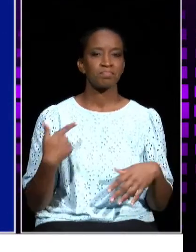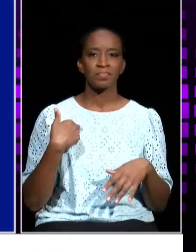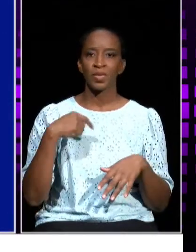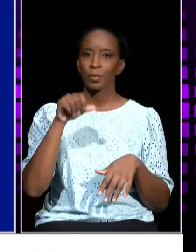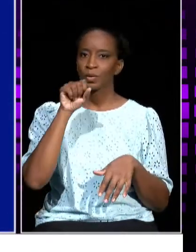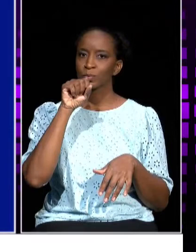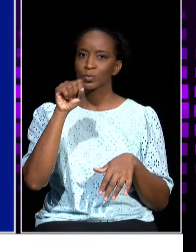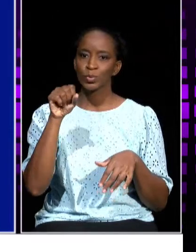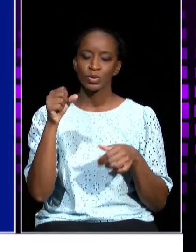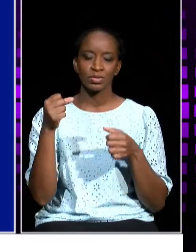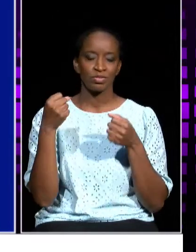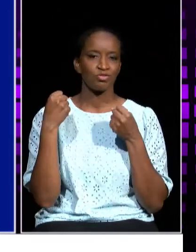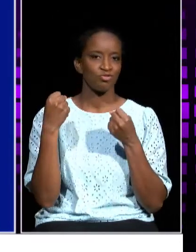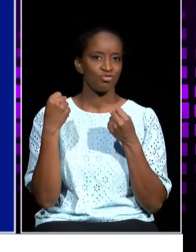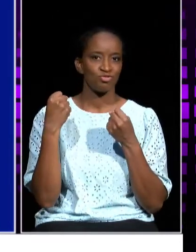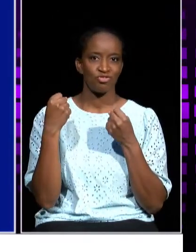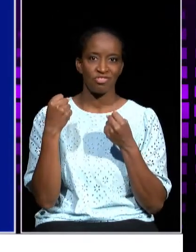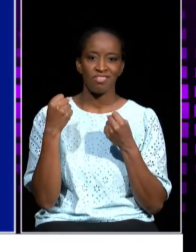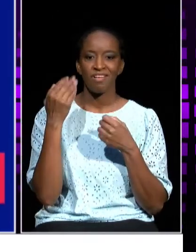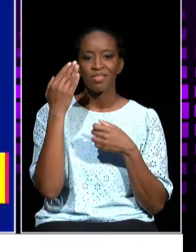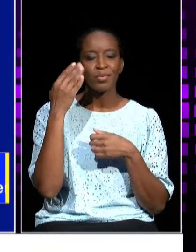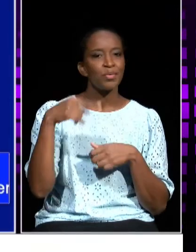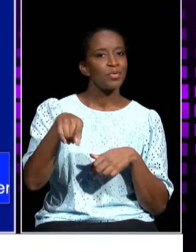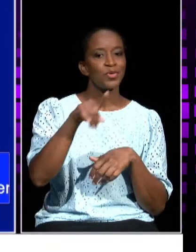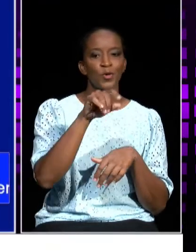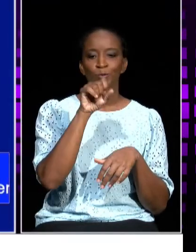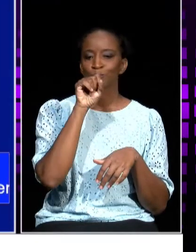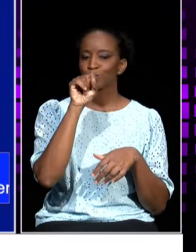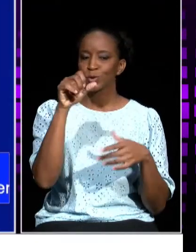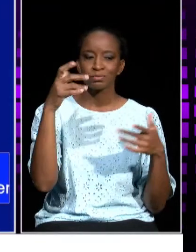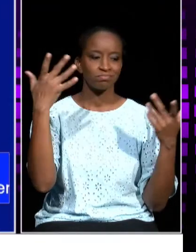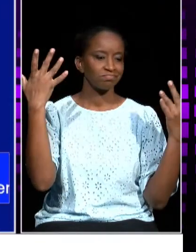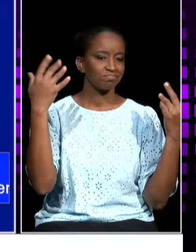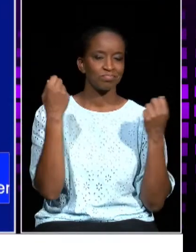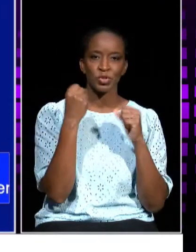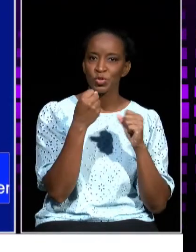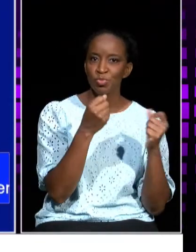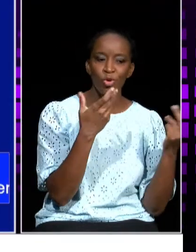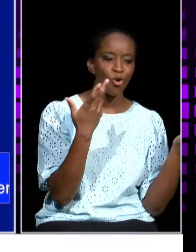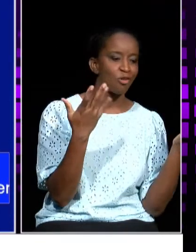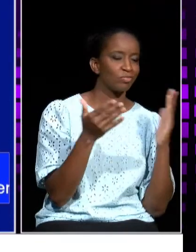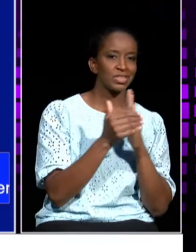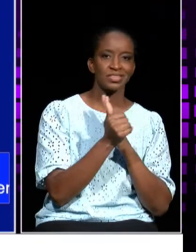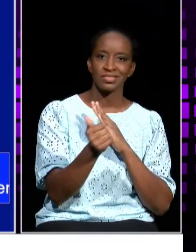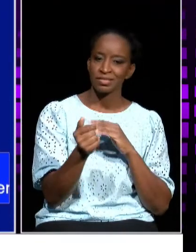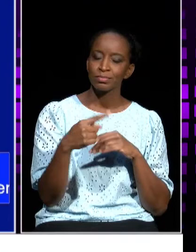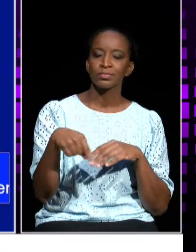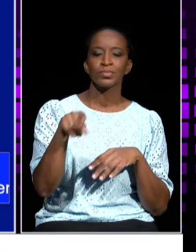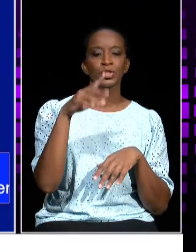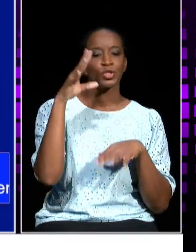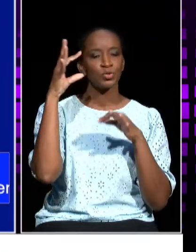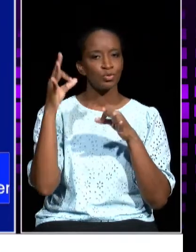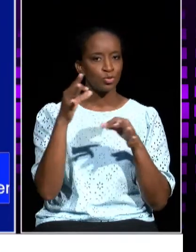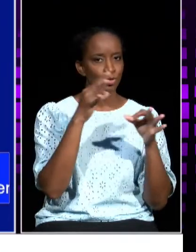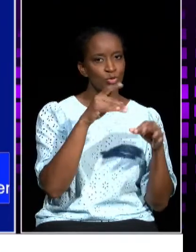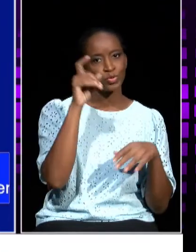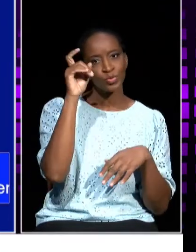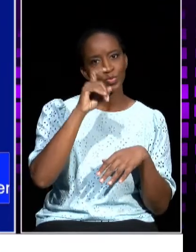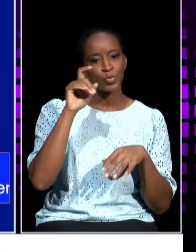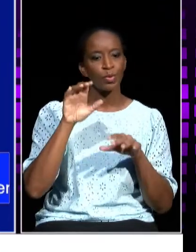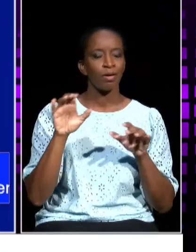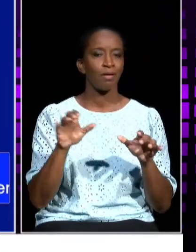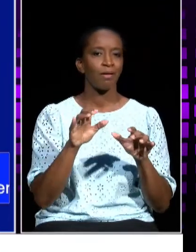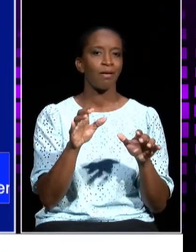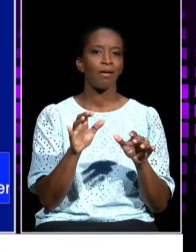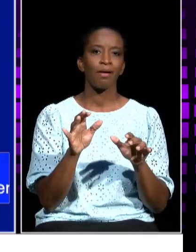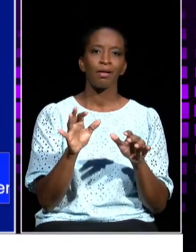I do. I know you guys must love something too. Choose wisely, live smartly, dedicate yourselves to your passions, and let's try